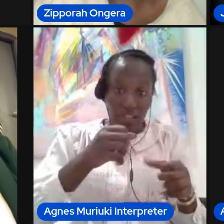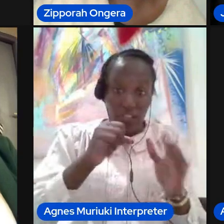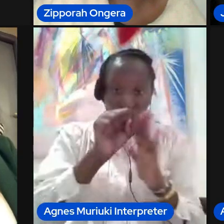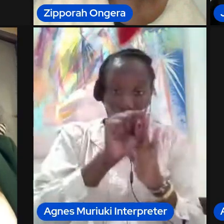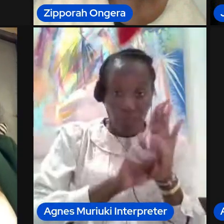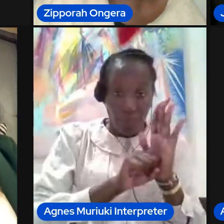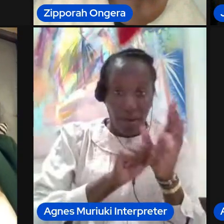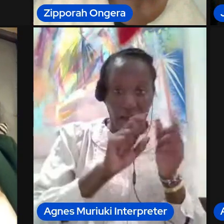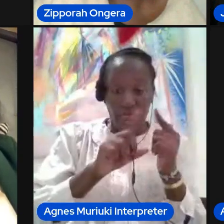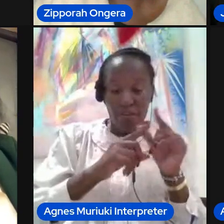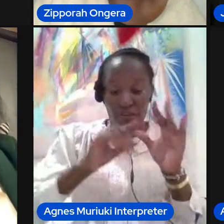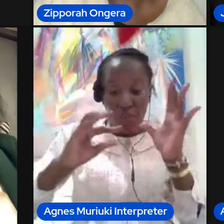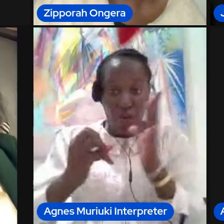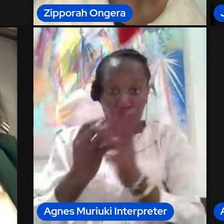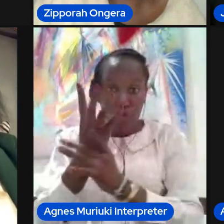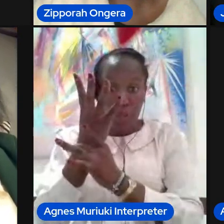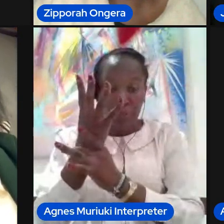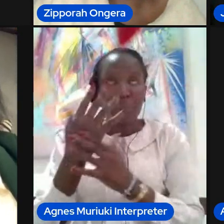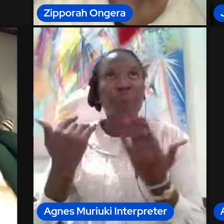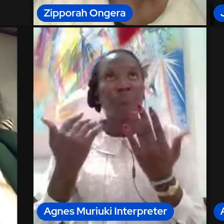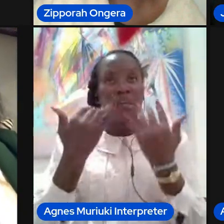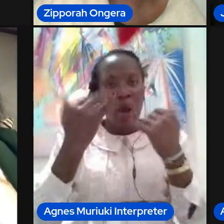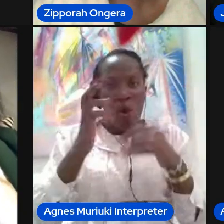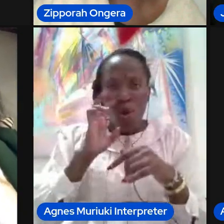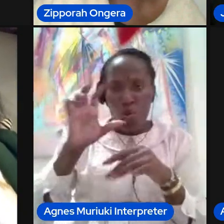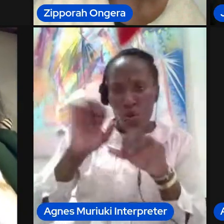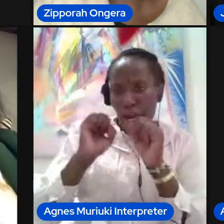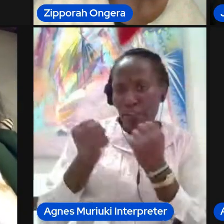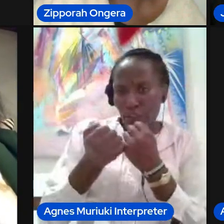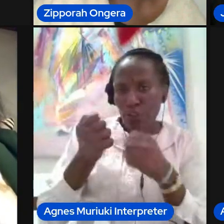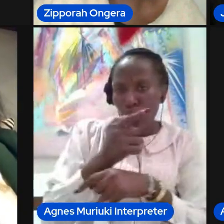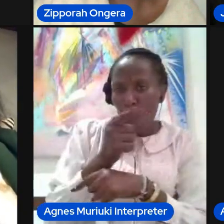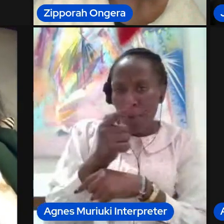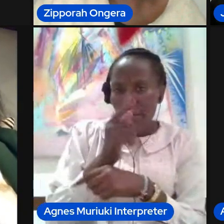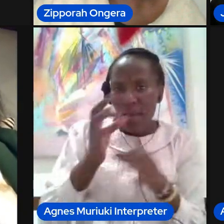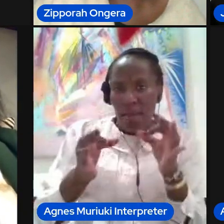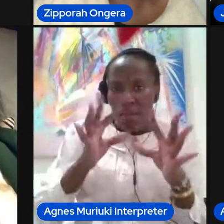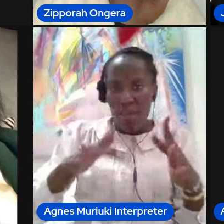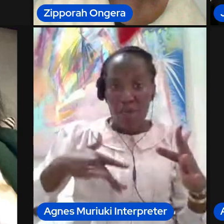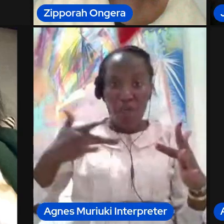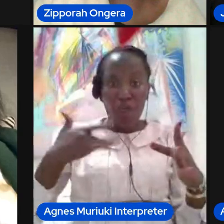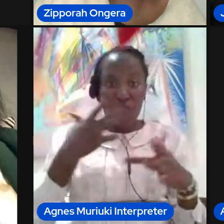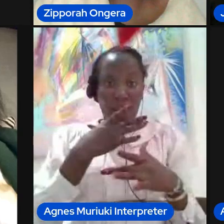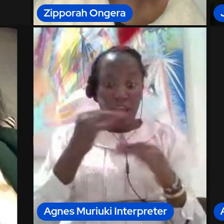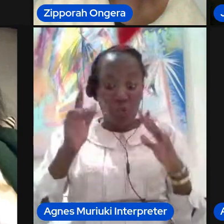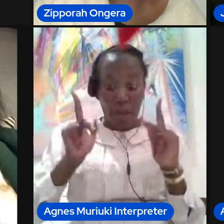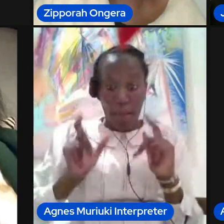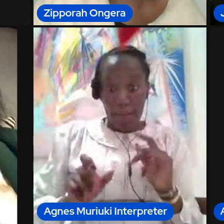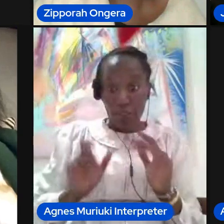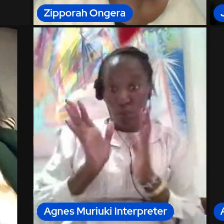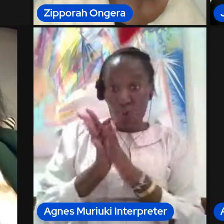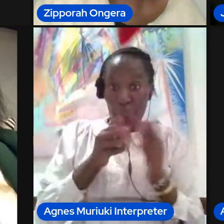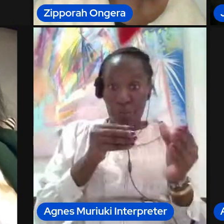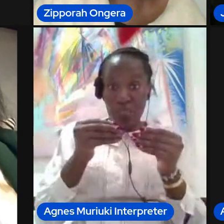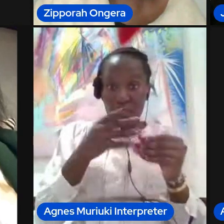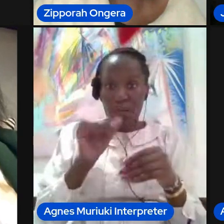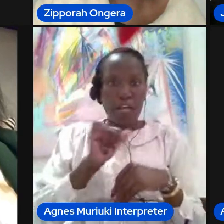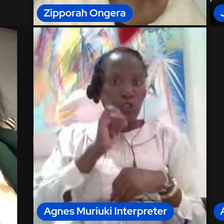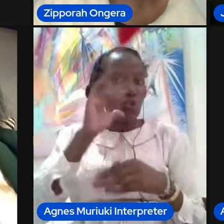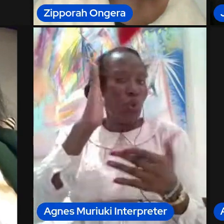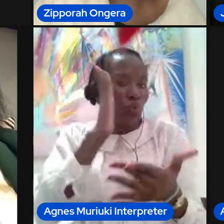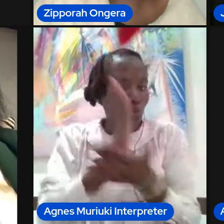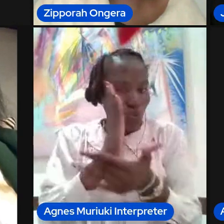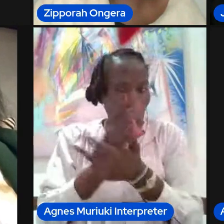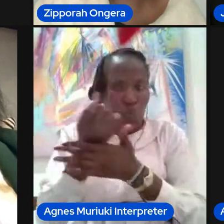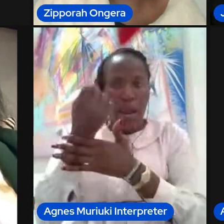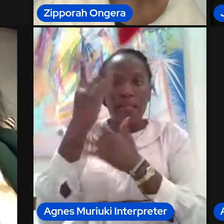it. Look at social media. If you feel like you are a person with disability and you don't really understand or know where